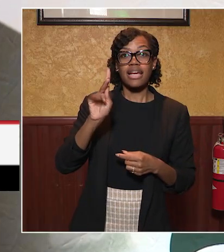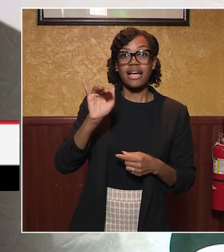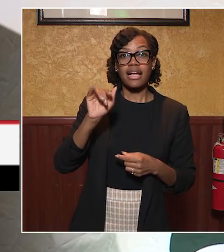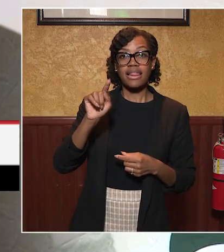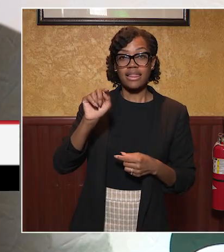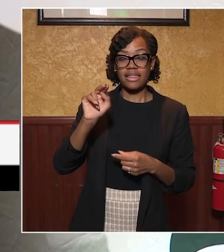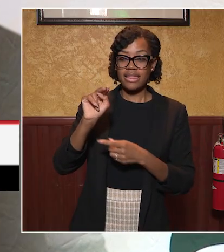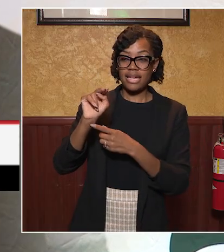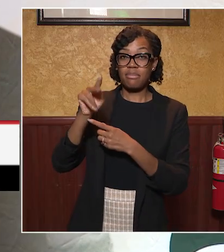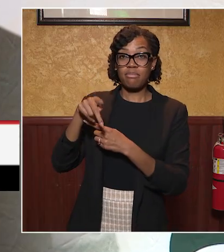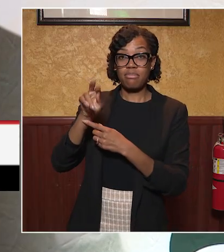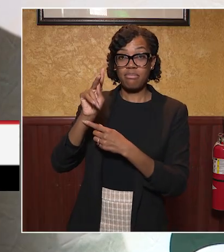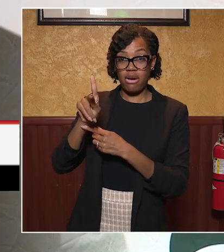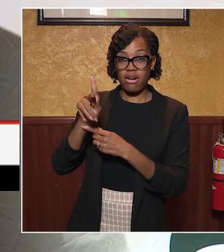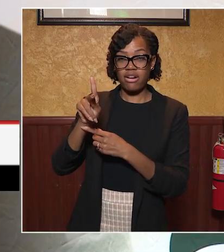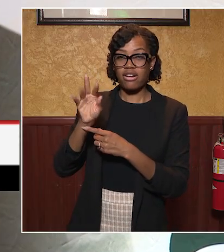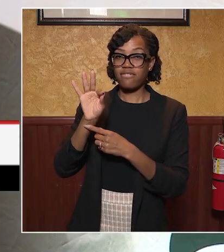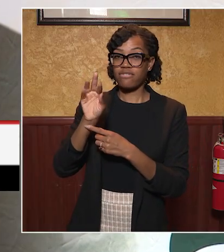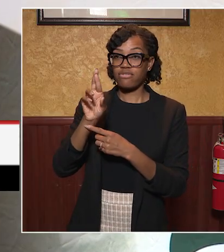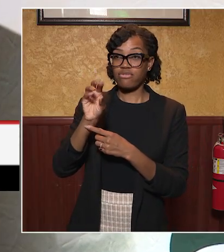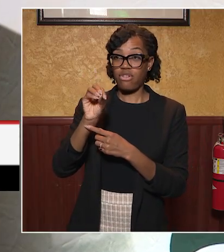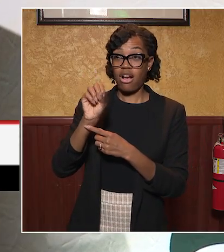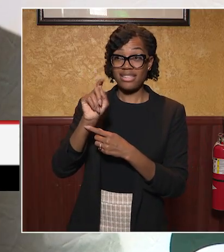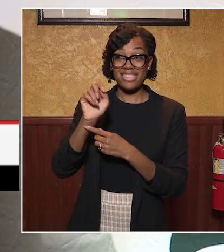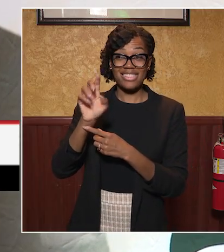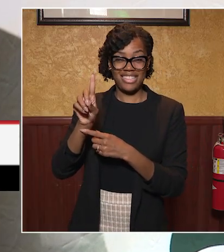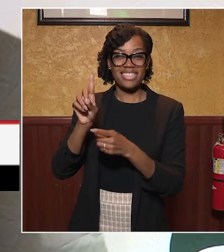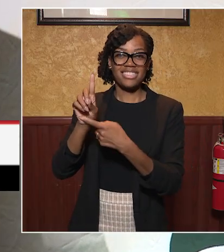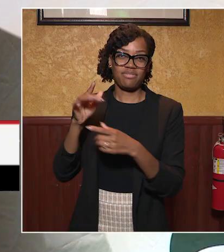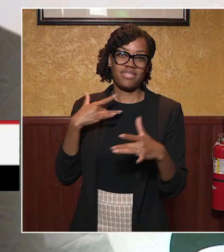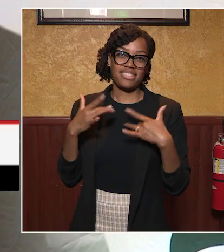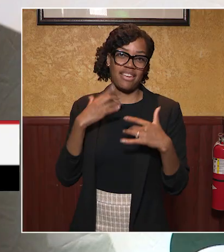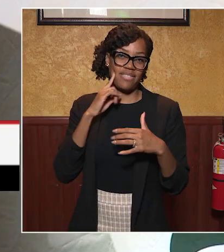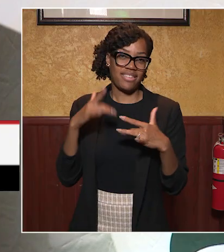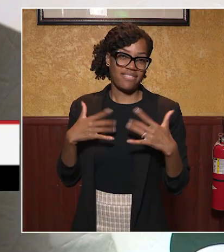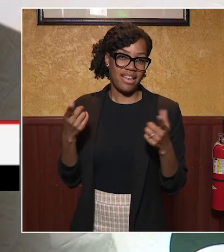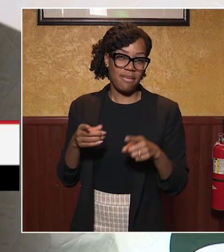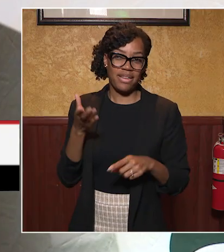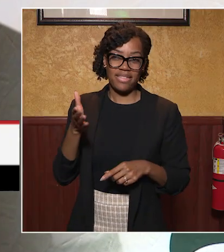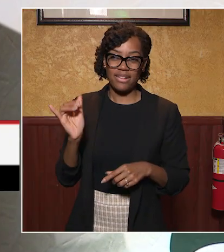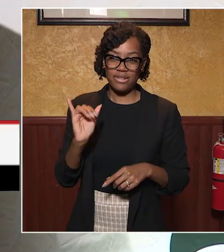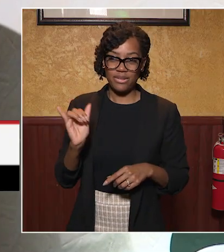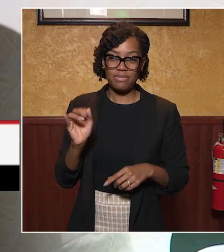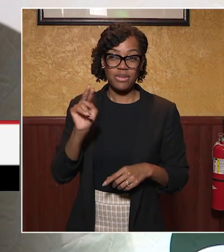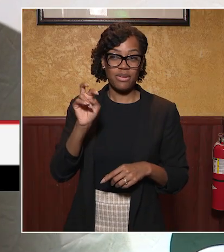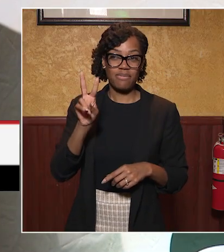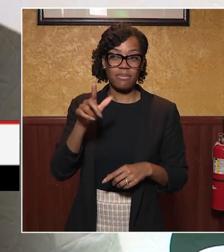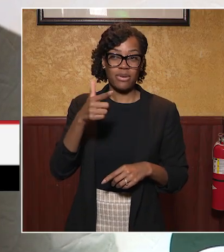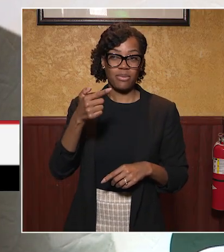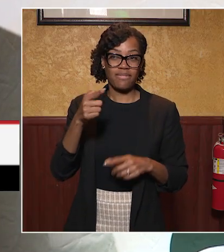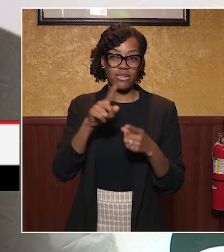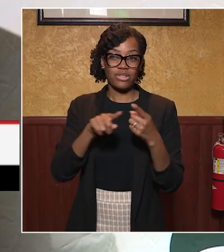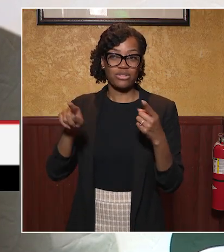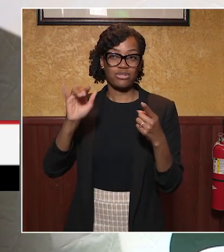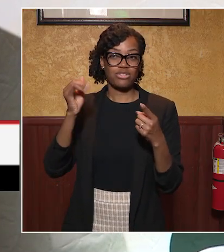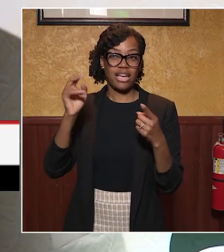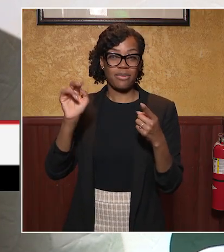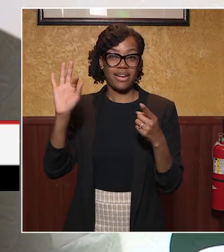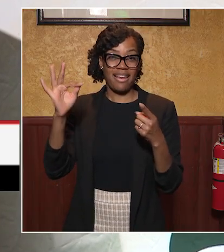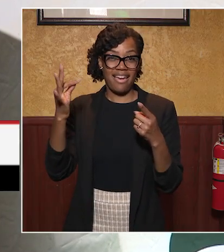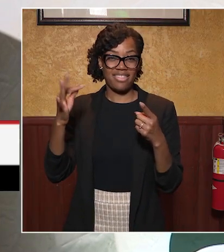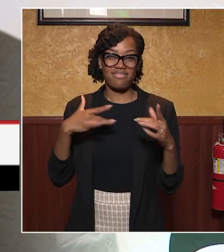in the breath that I have remaining here. There are so many other things that you can experience in downtown DC, and to learn about it all, you got to